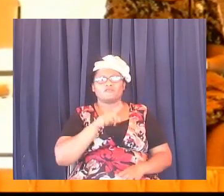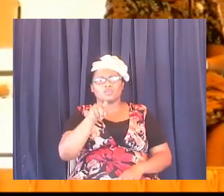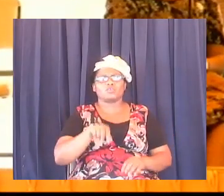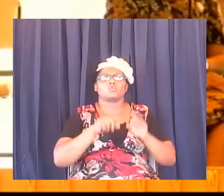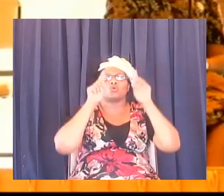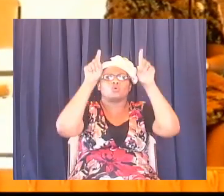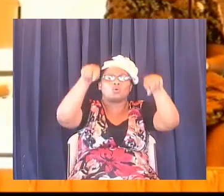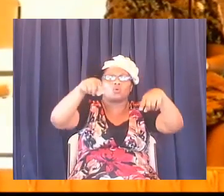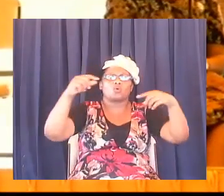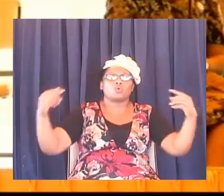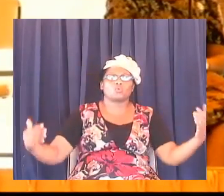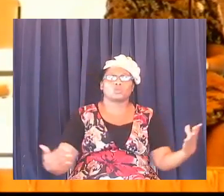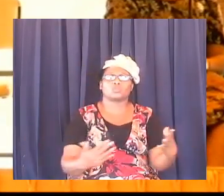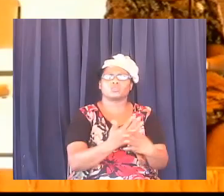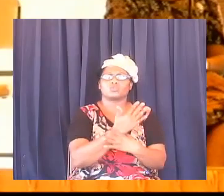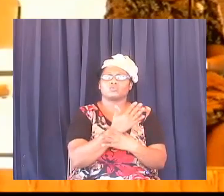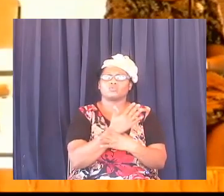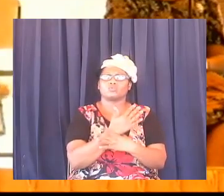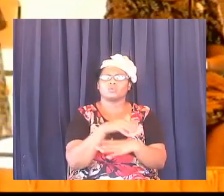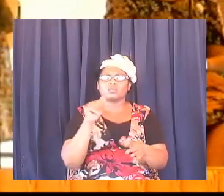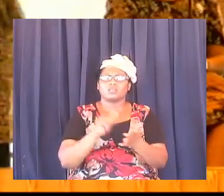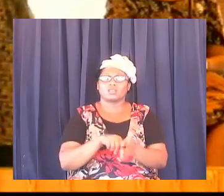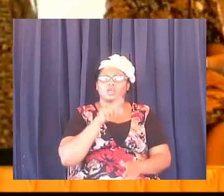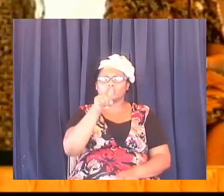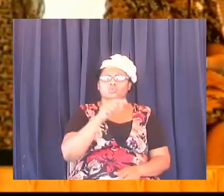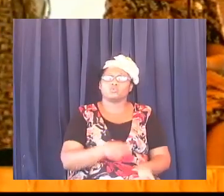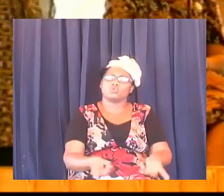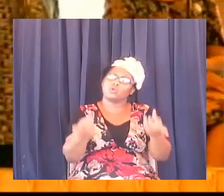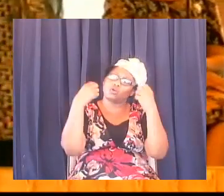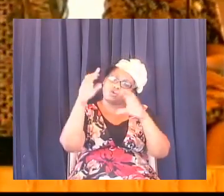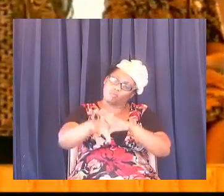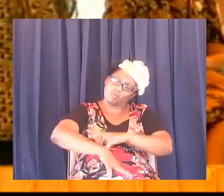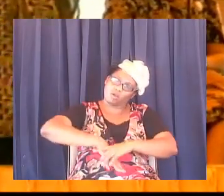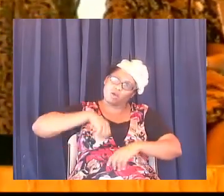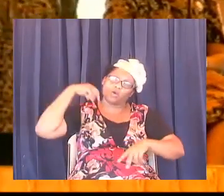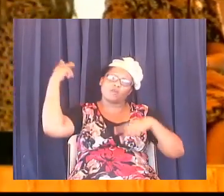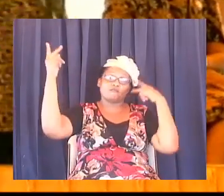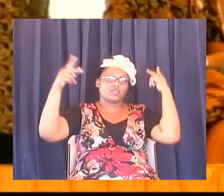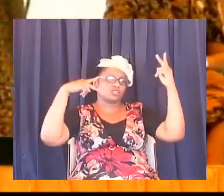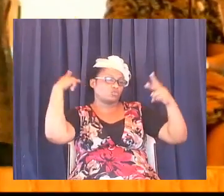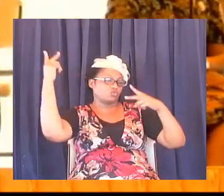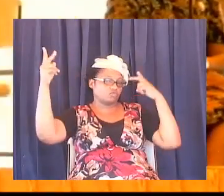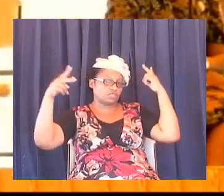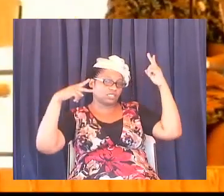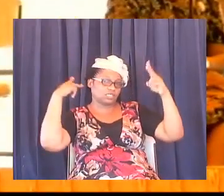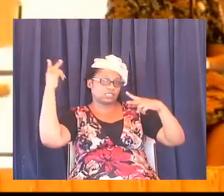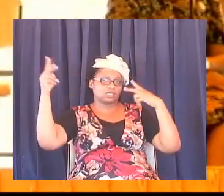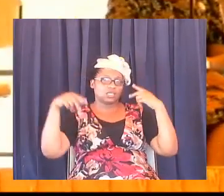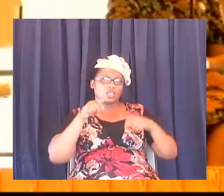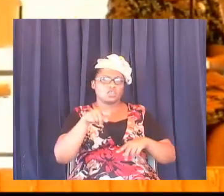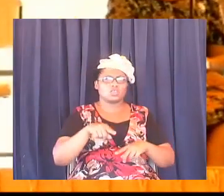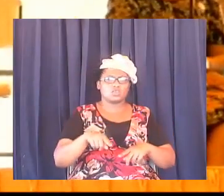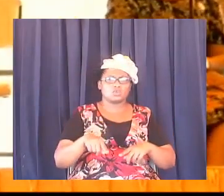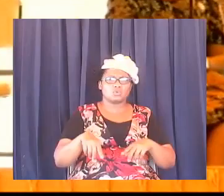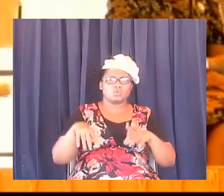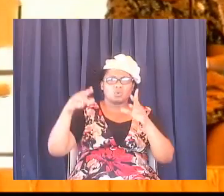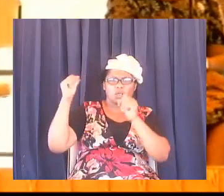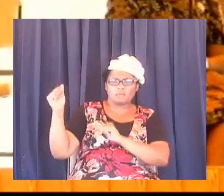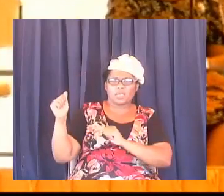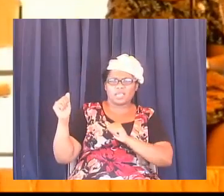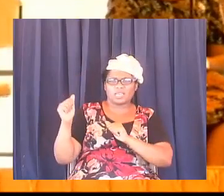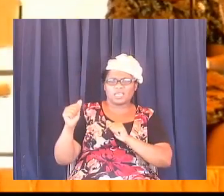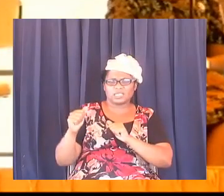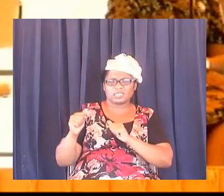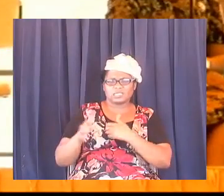through, that you're going to come out victorious. You might not see on the other